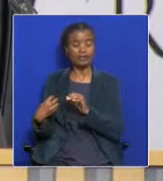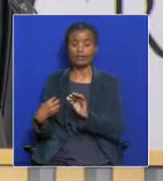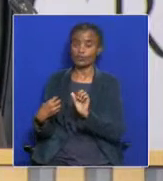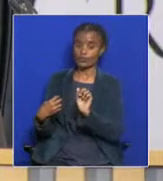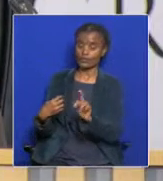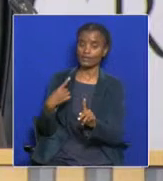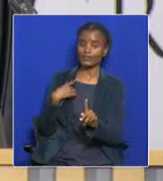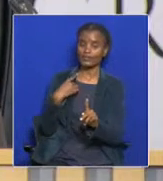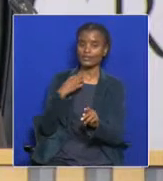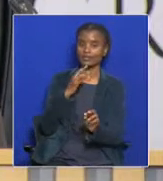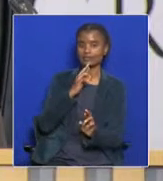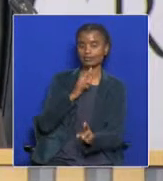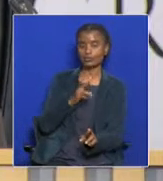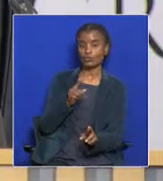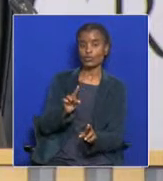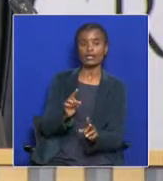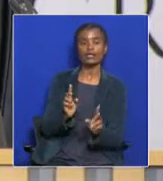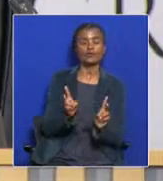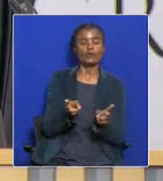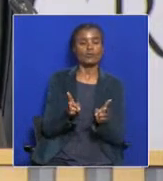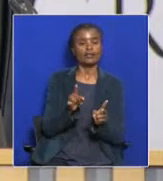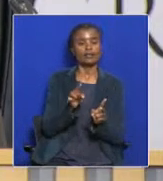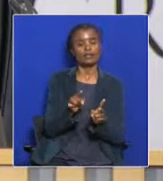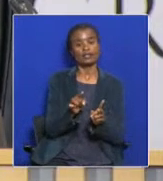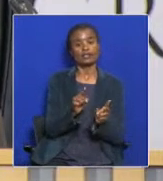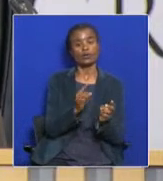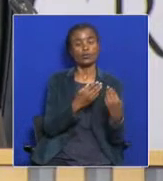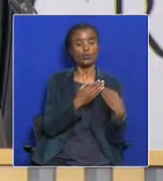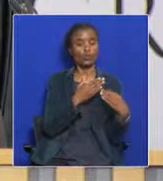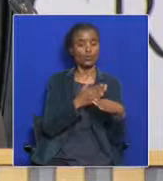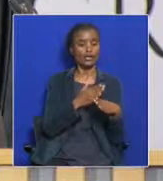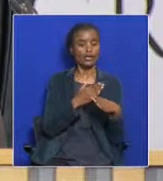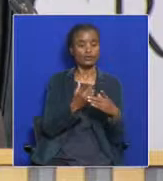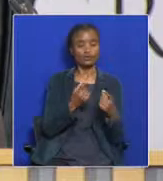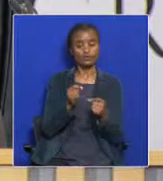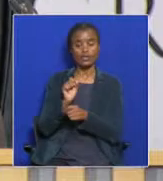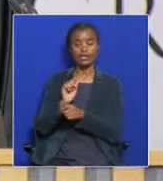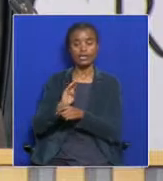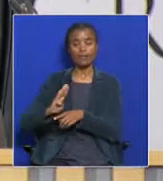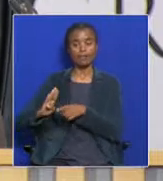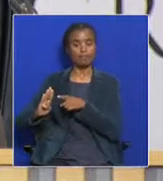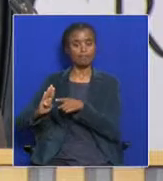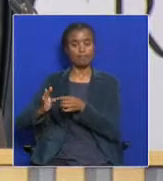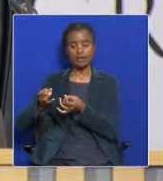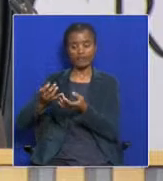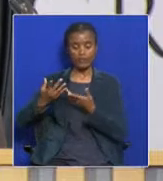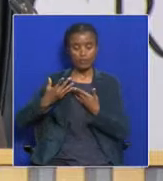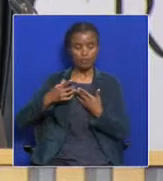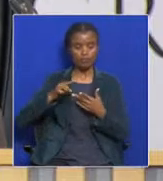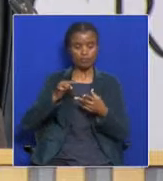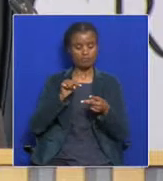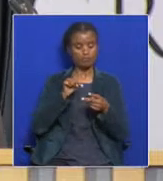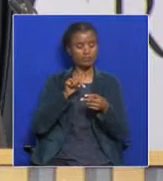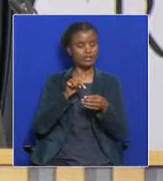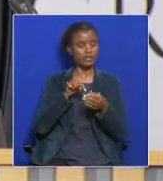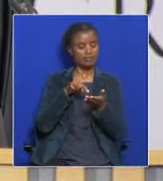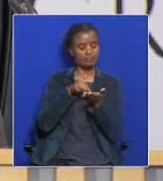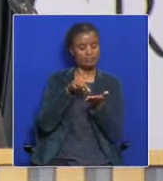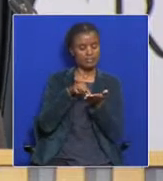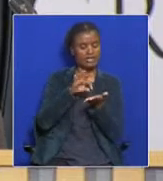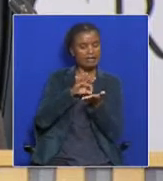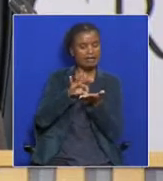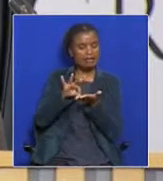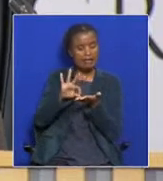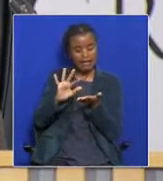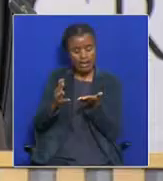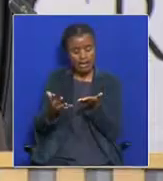duties, our lab does not give us any indication in terms of purity, in terms of anything distinguishing on cocaine. When they put it